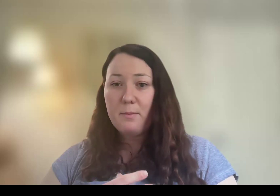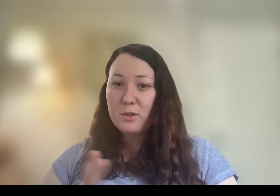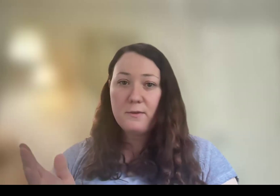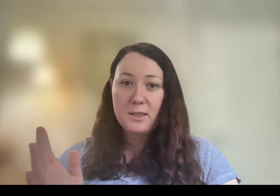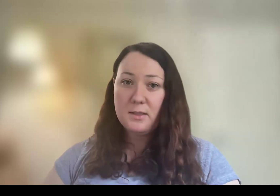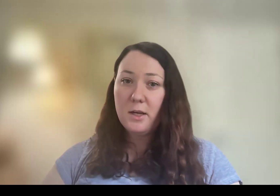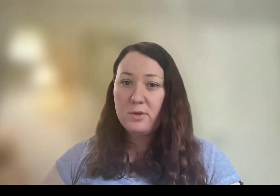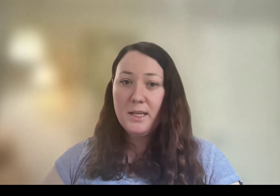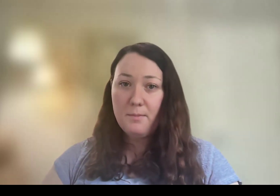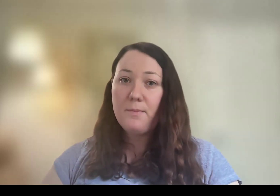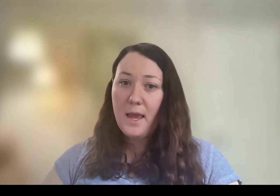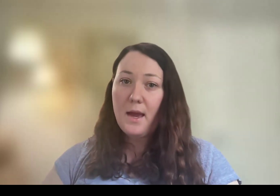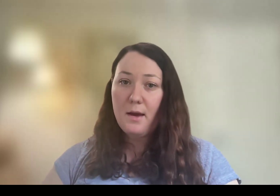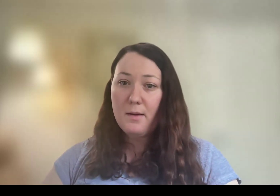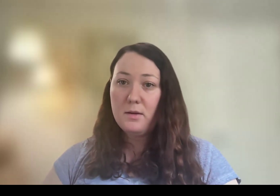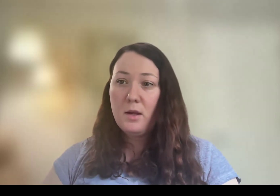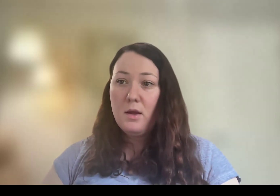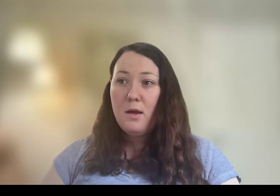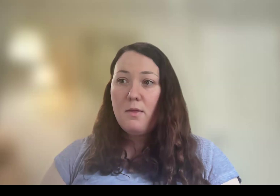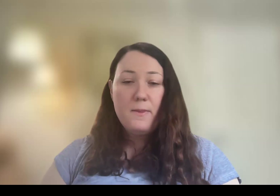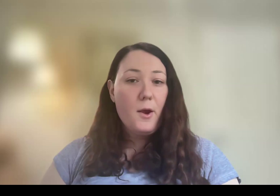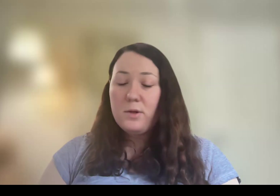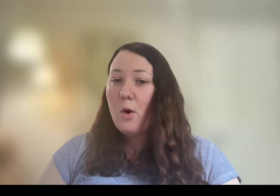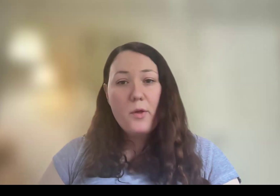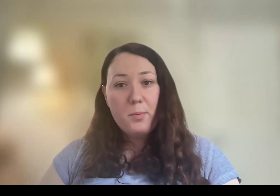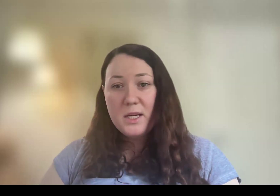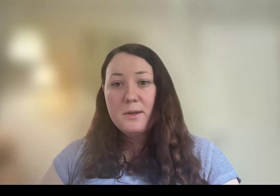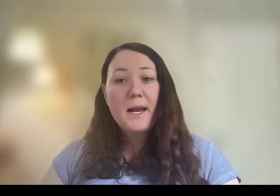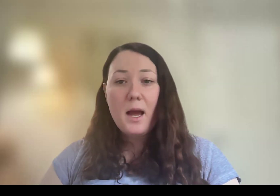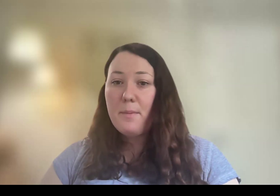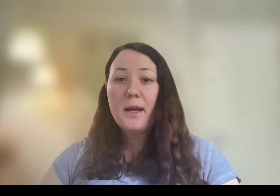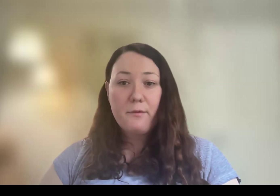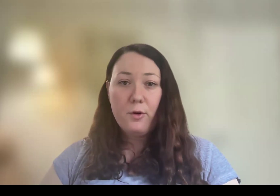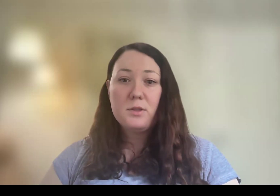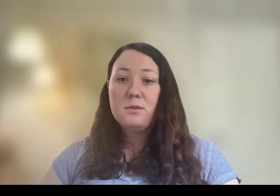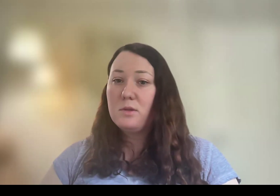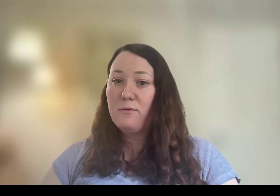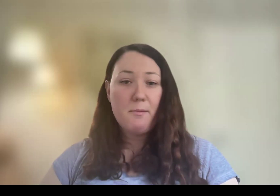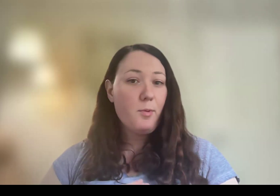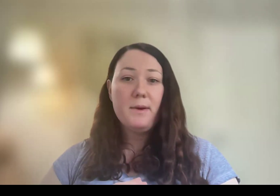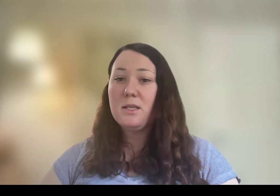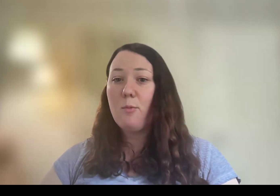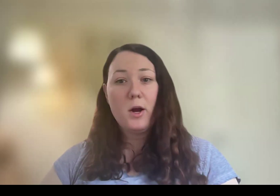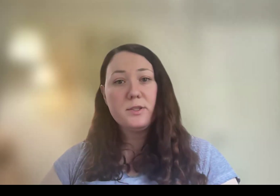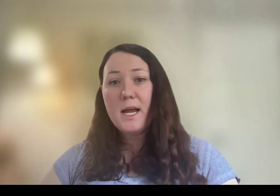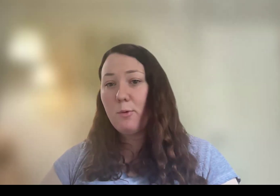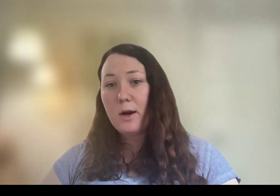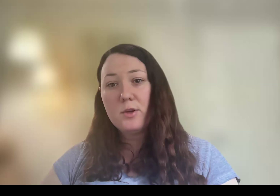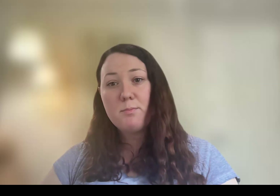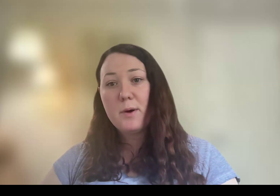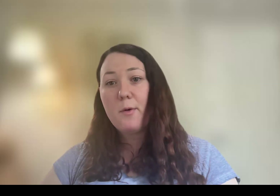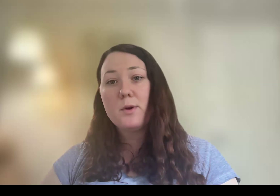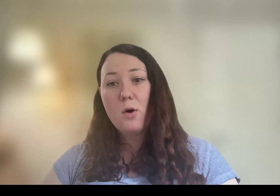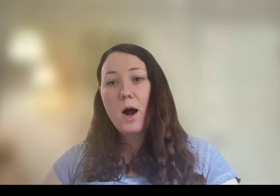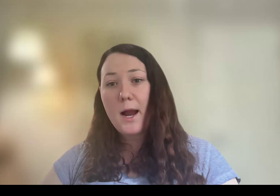the family services, team. And there was no other placement. I kept begging for them to put me somewhere else, anywhere